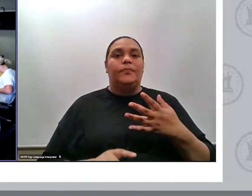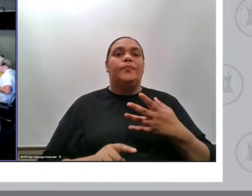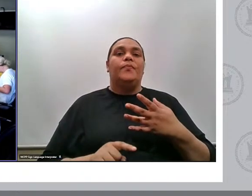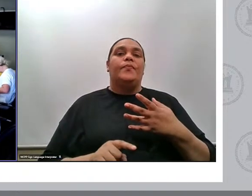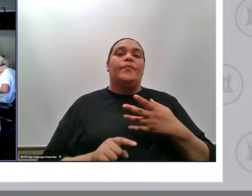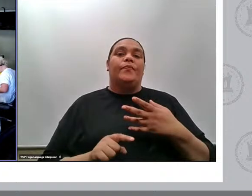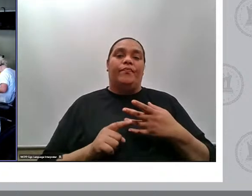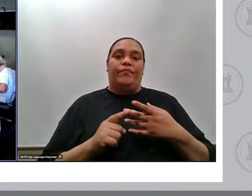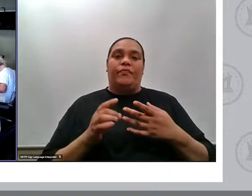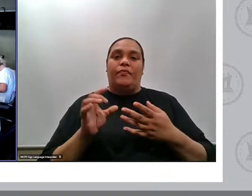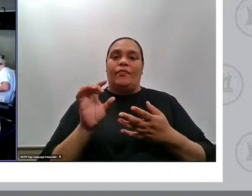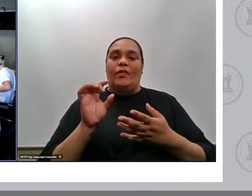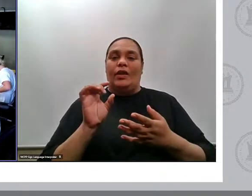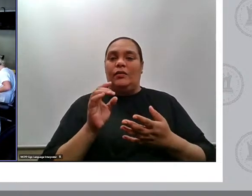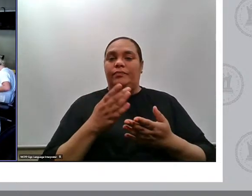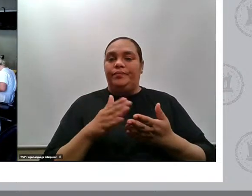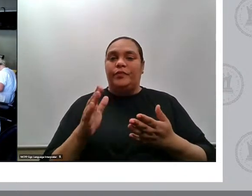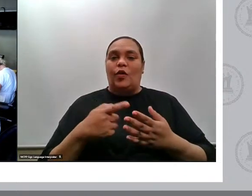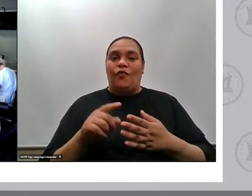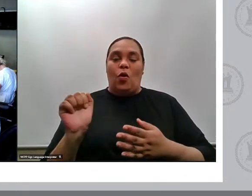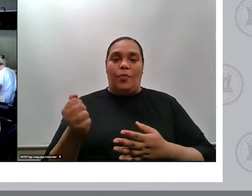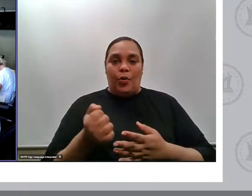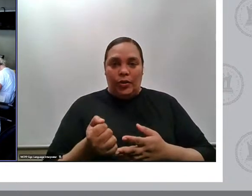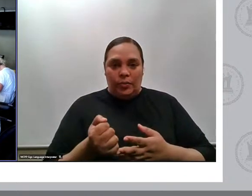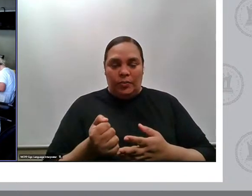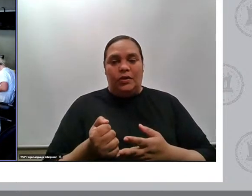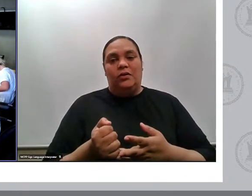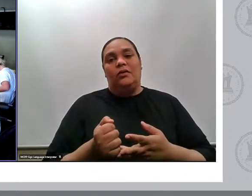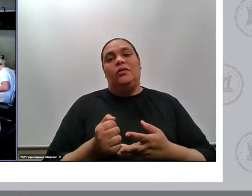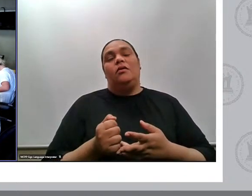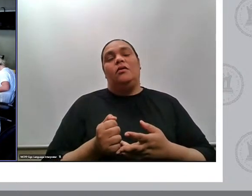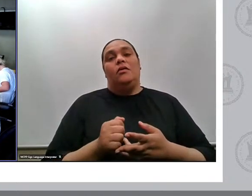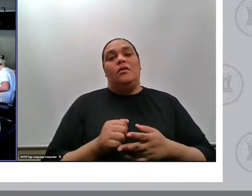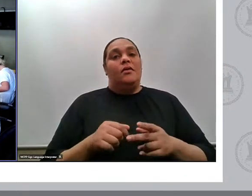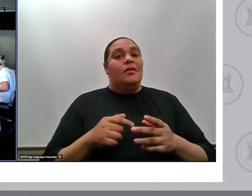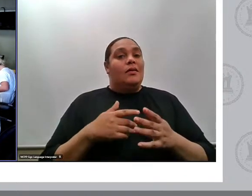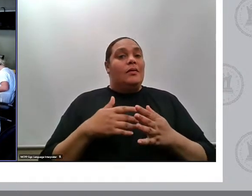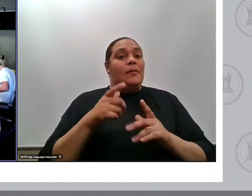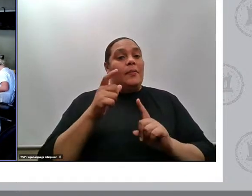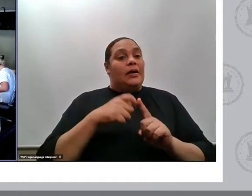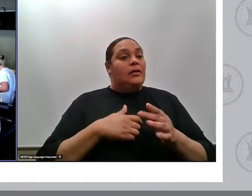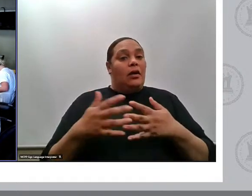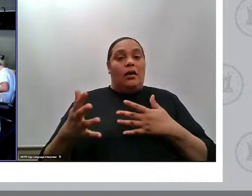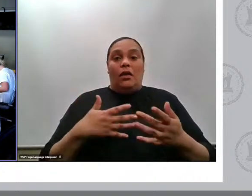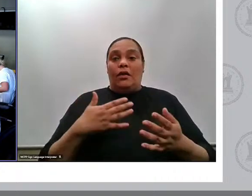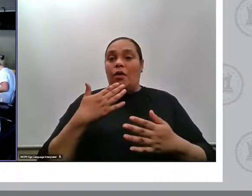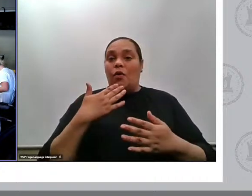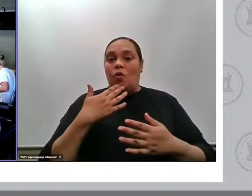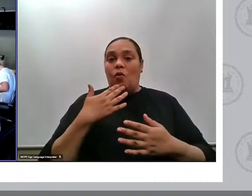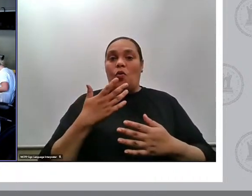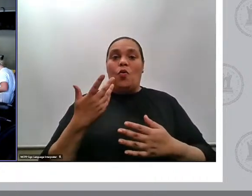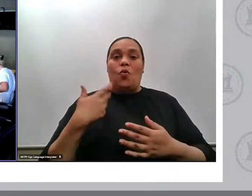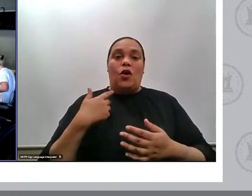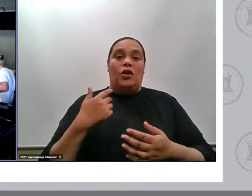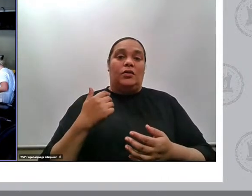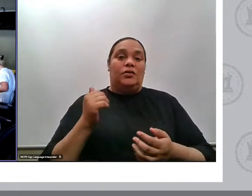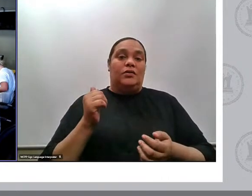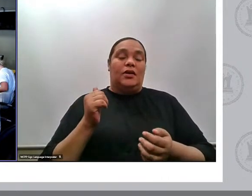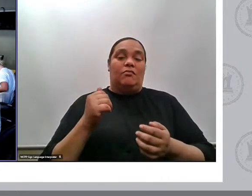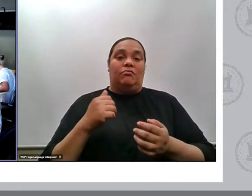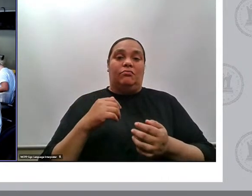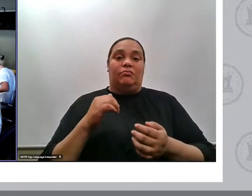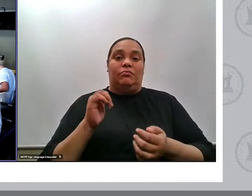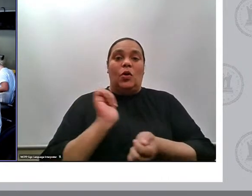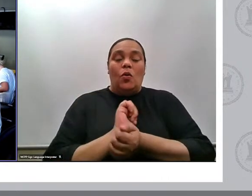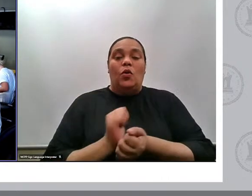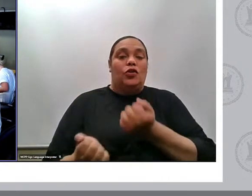of disqualifications for appointment. Any person that has been convicted of an offence in terms of this